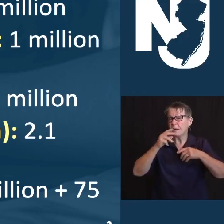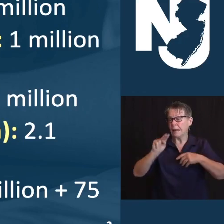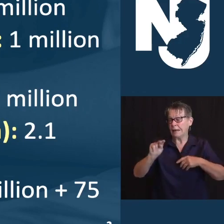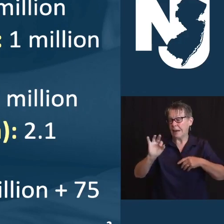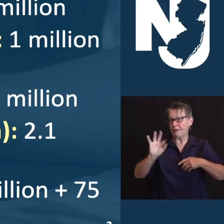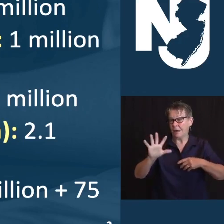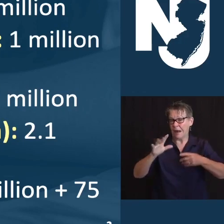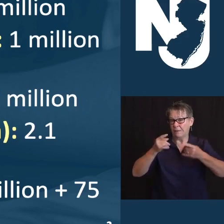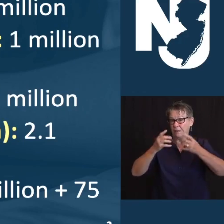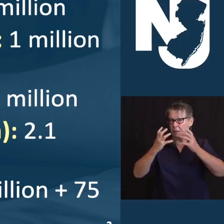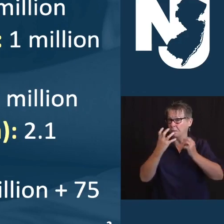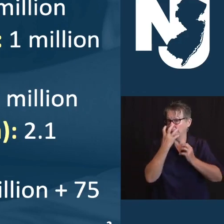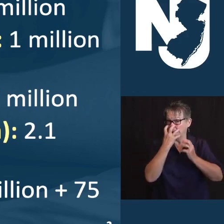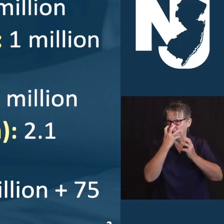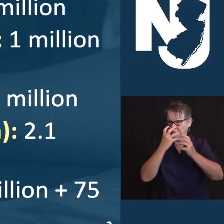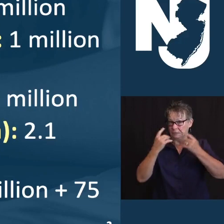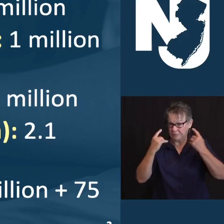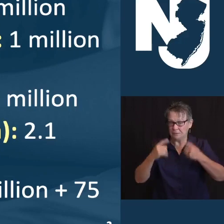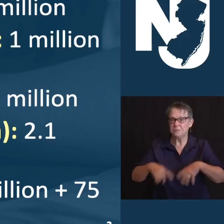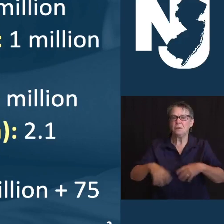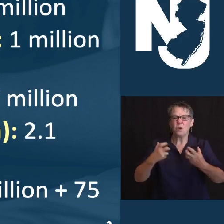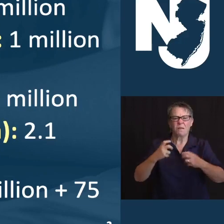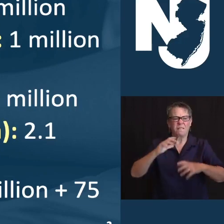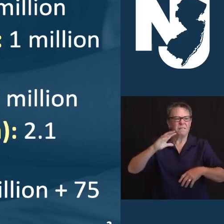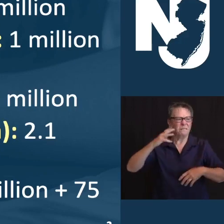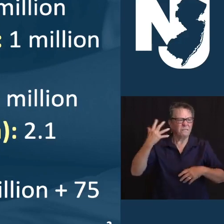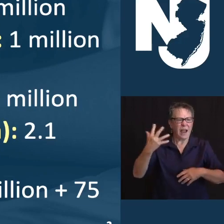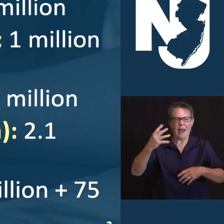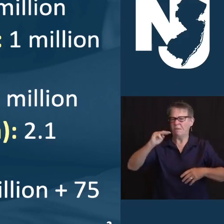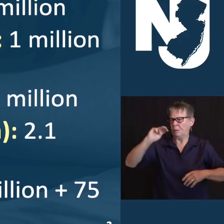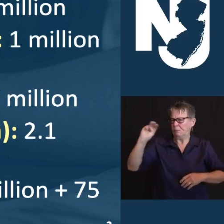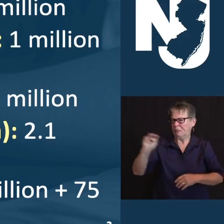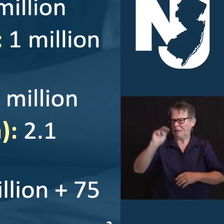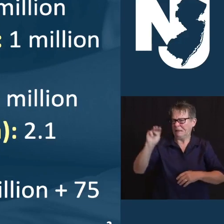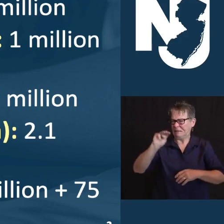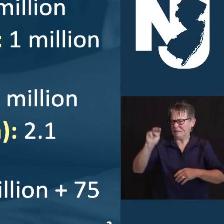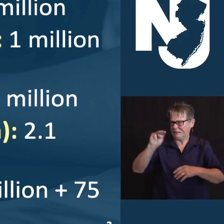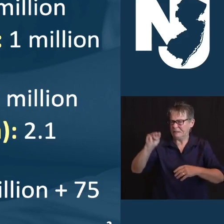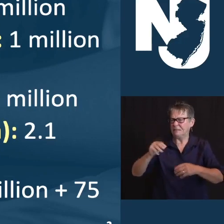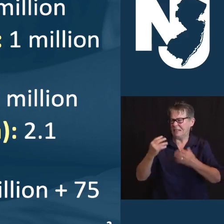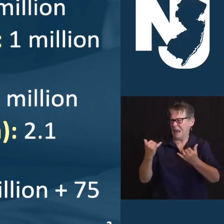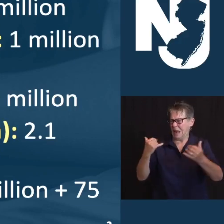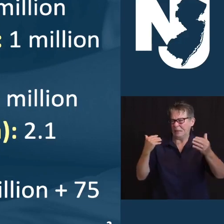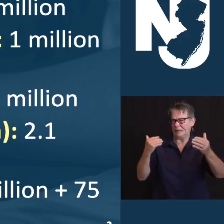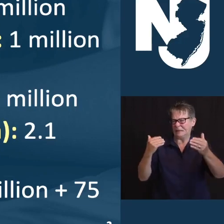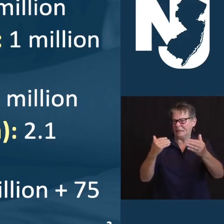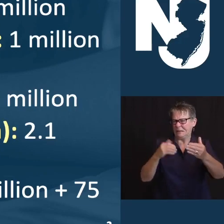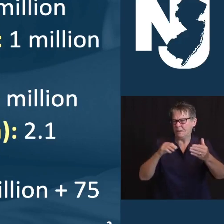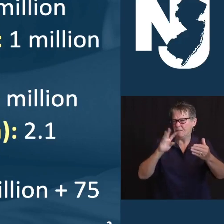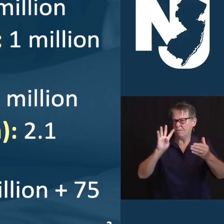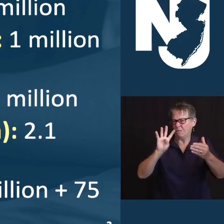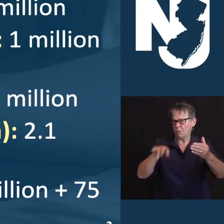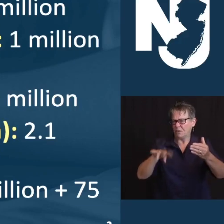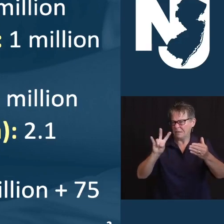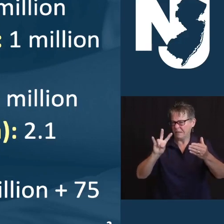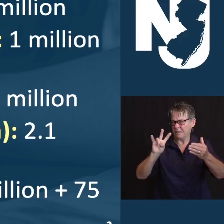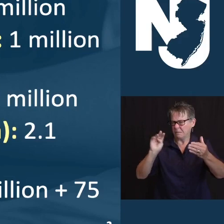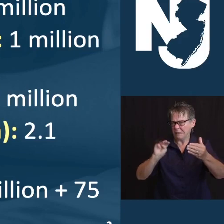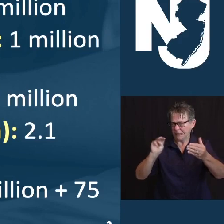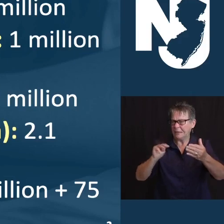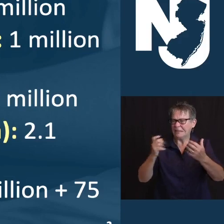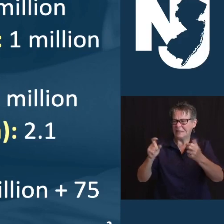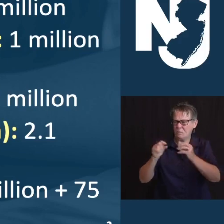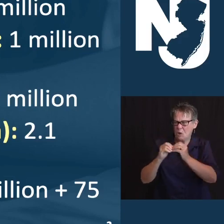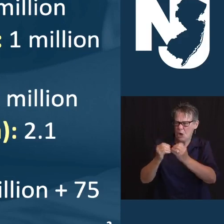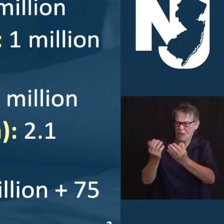that goal of 4.7 million masks, with more coming in every month. For surgical masks, we currently